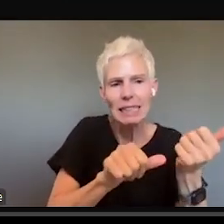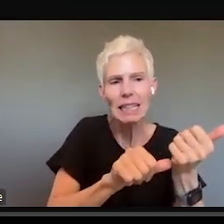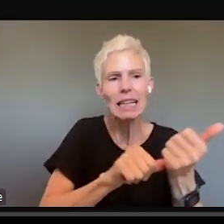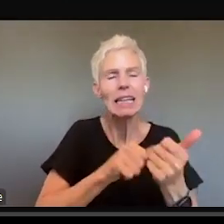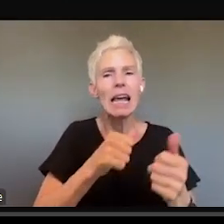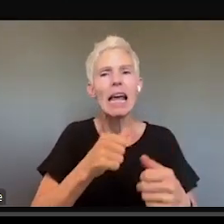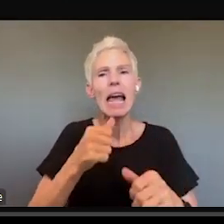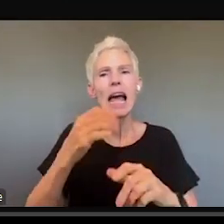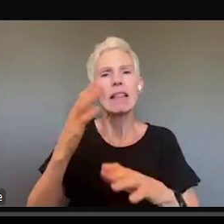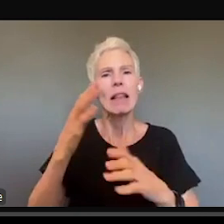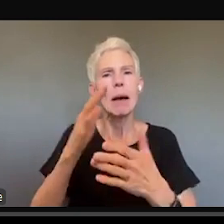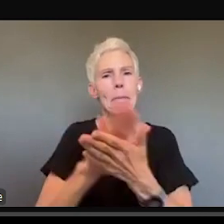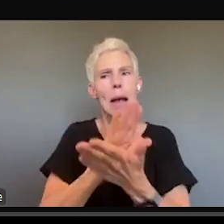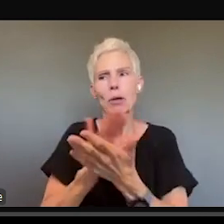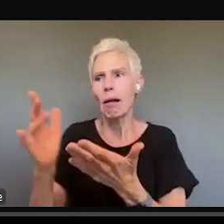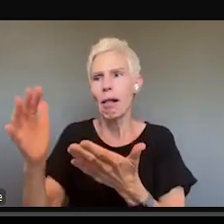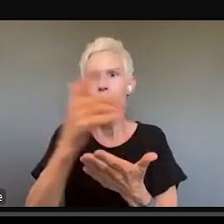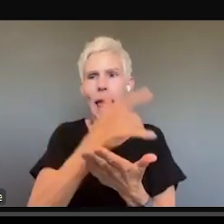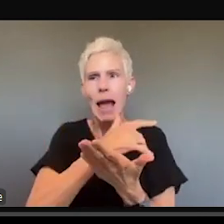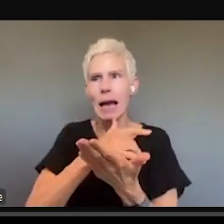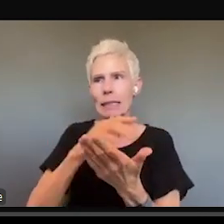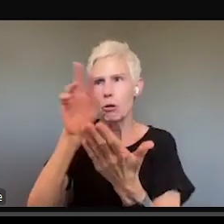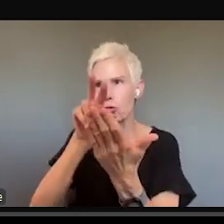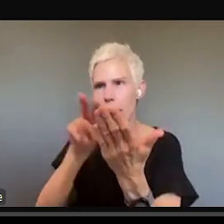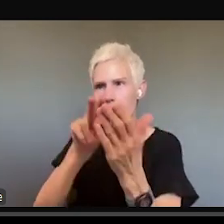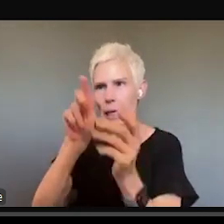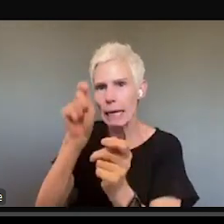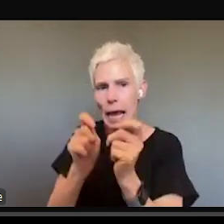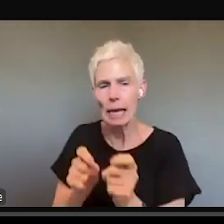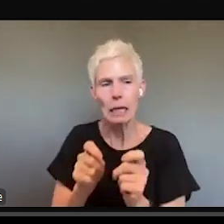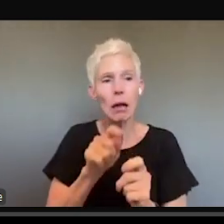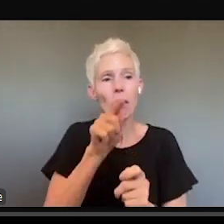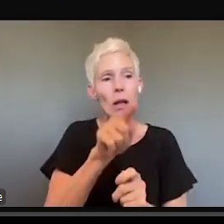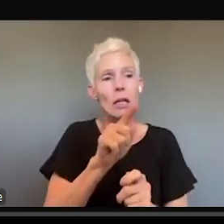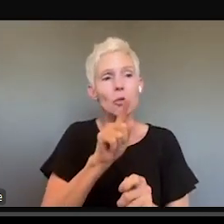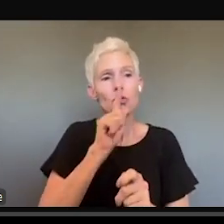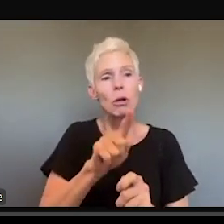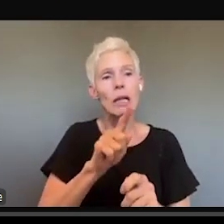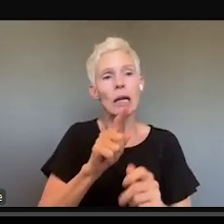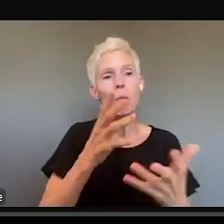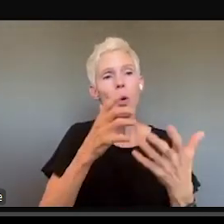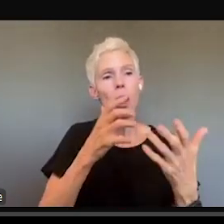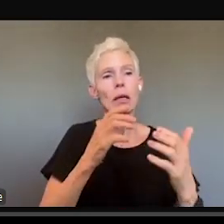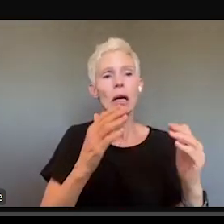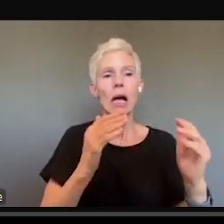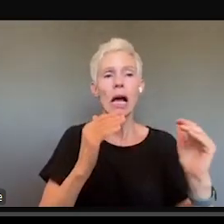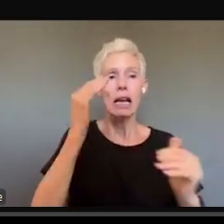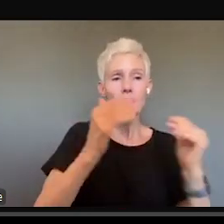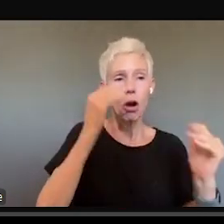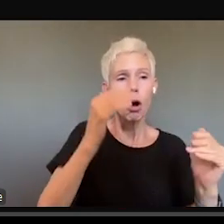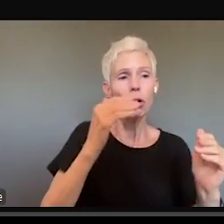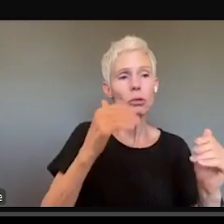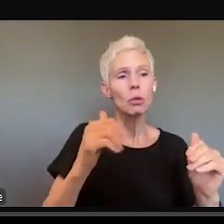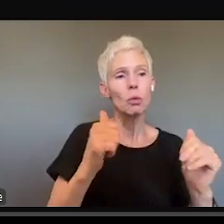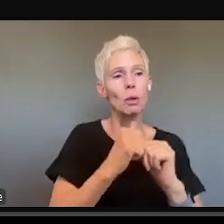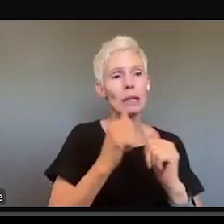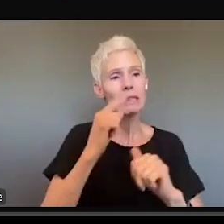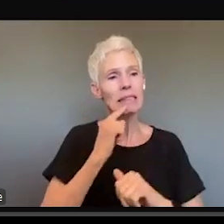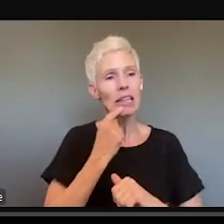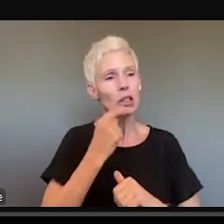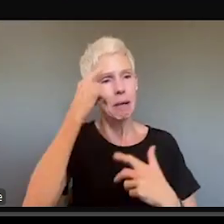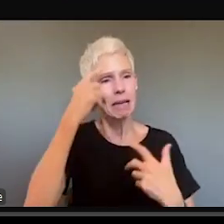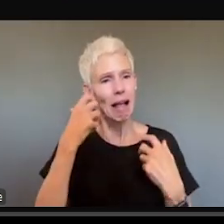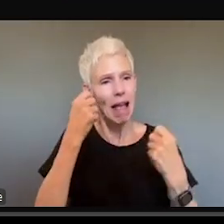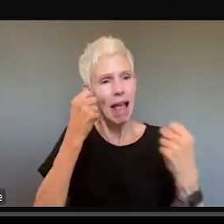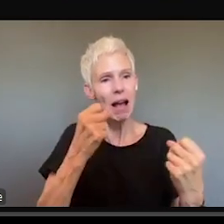editing them. So this is about moving towards health for adults with serious mental illness and youth with serious emotional disturbances. Next